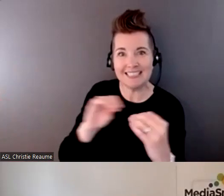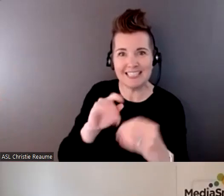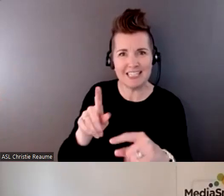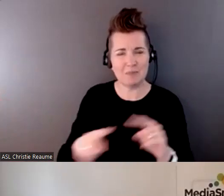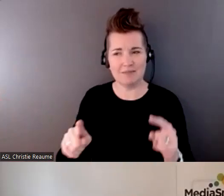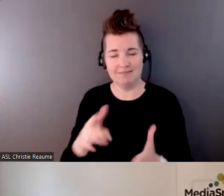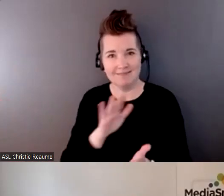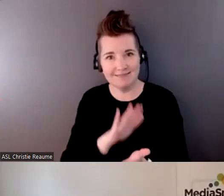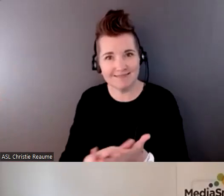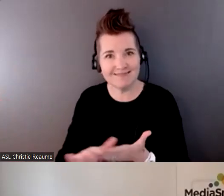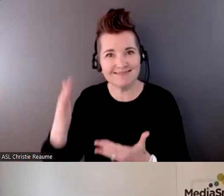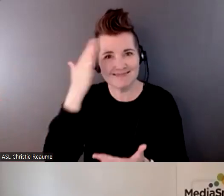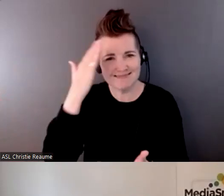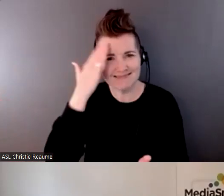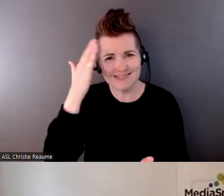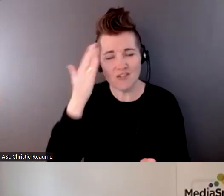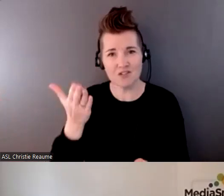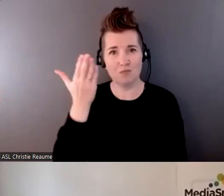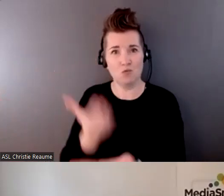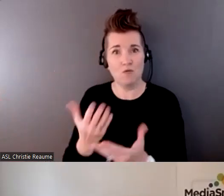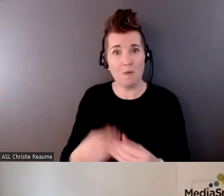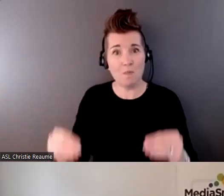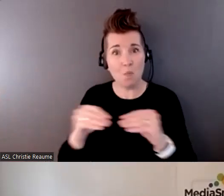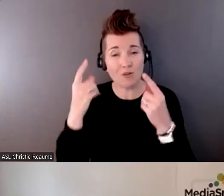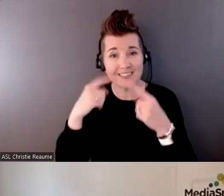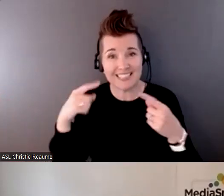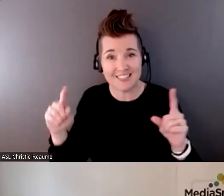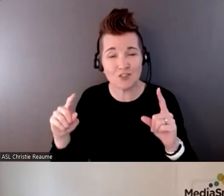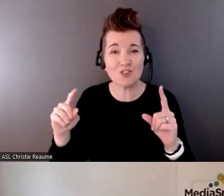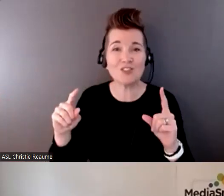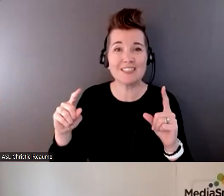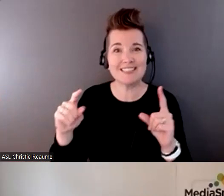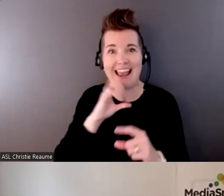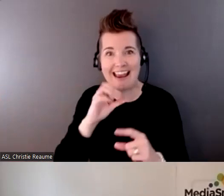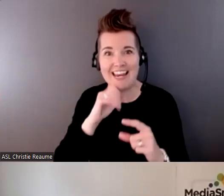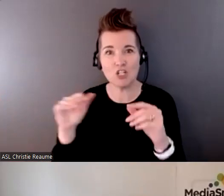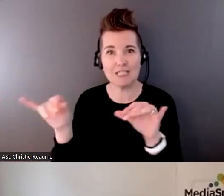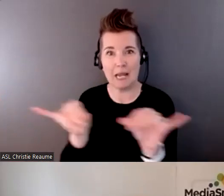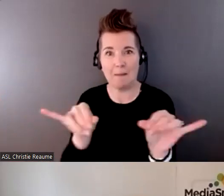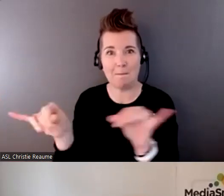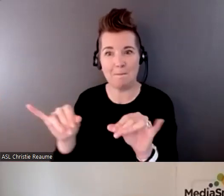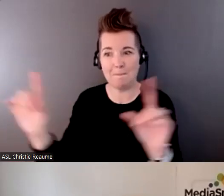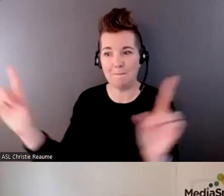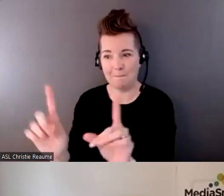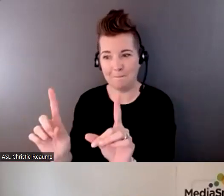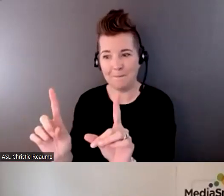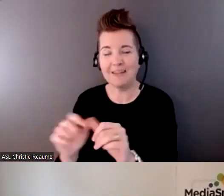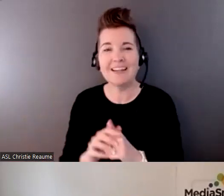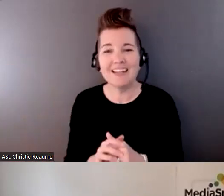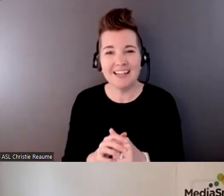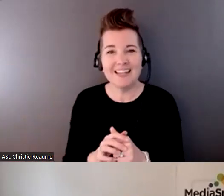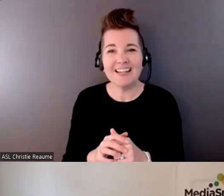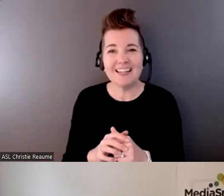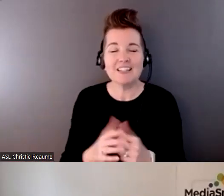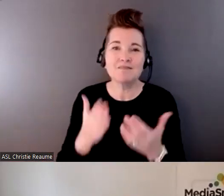that's proving to be even more successful than this um so we can always revisit this this topic at the end and